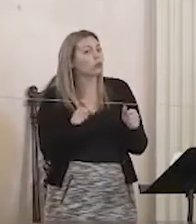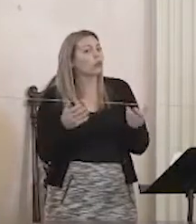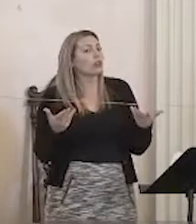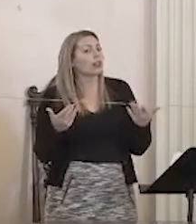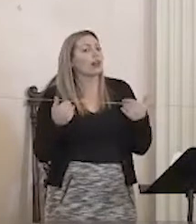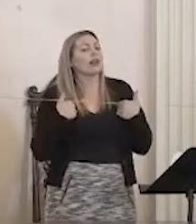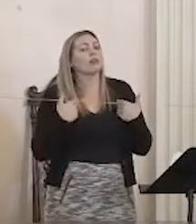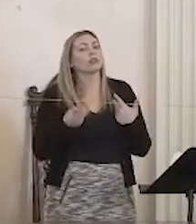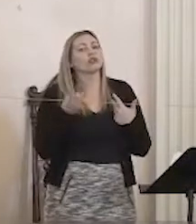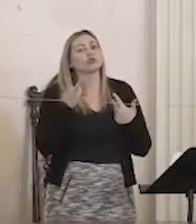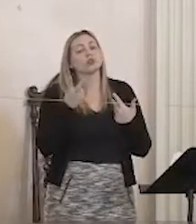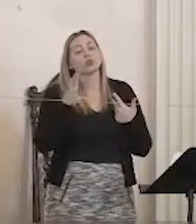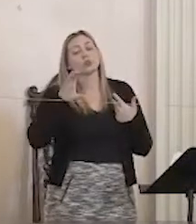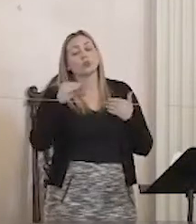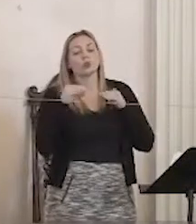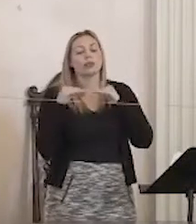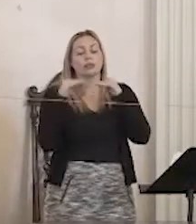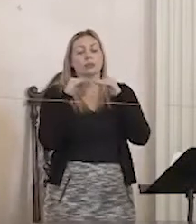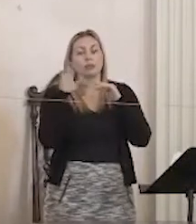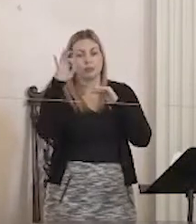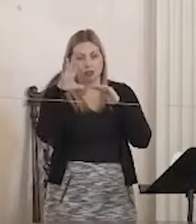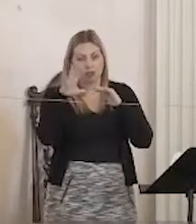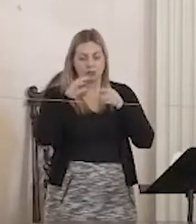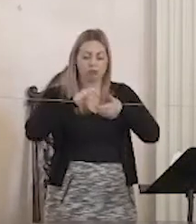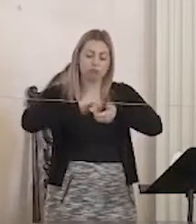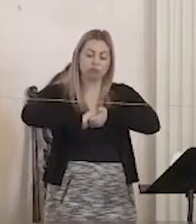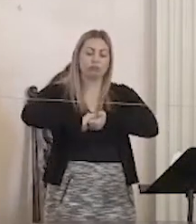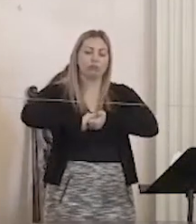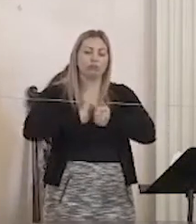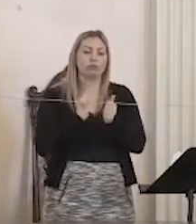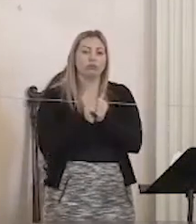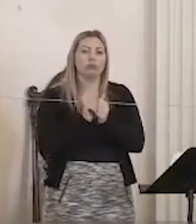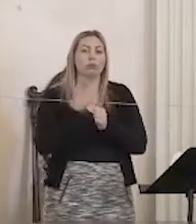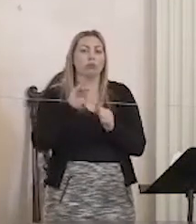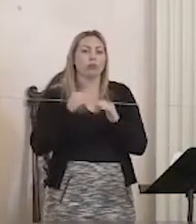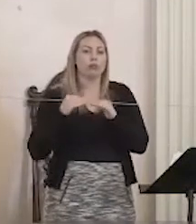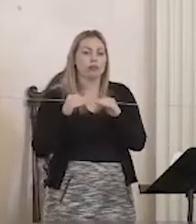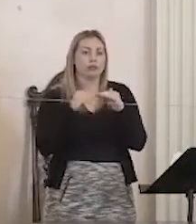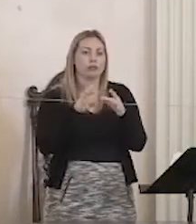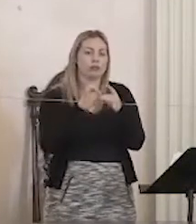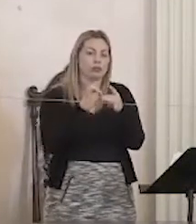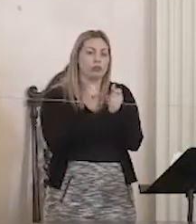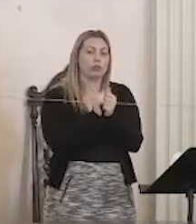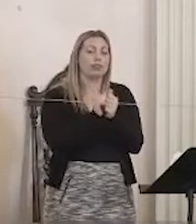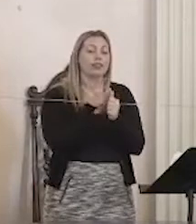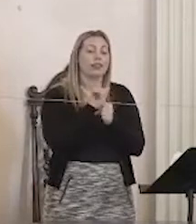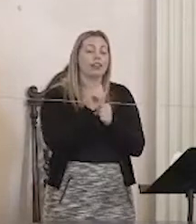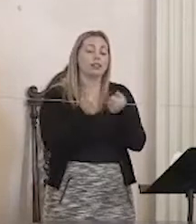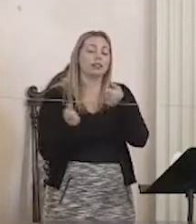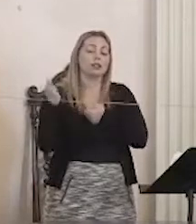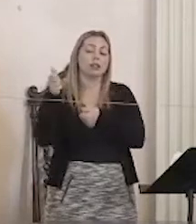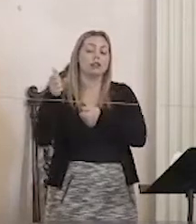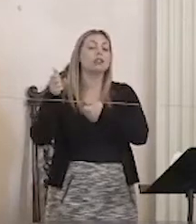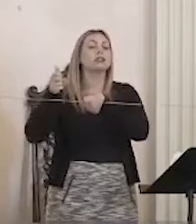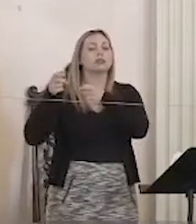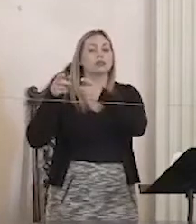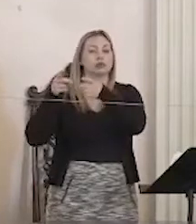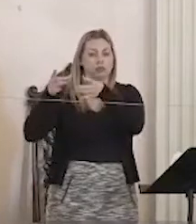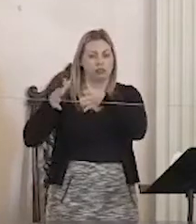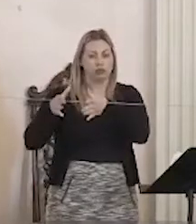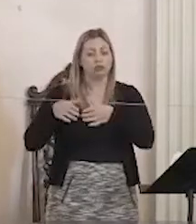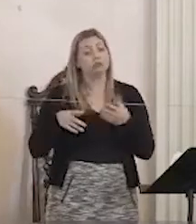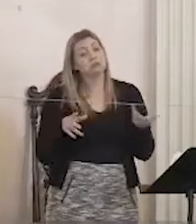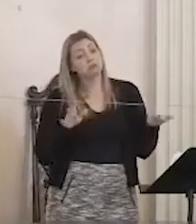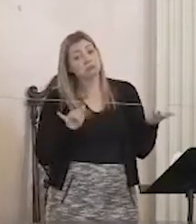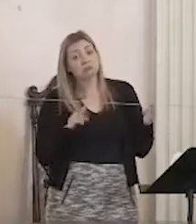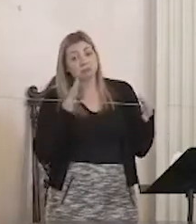by two co-equal ministers, partnering in a co-equal relationship with the executive director. And